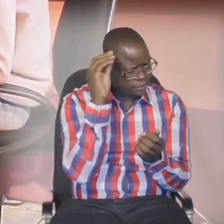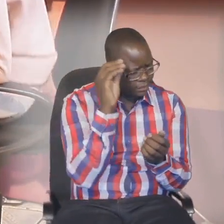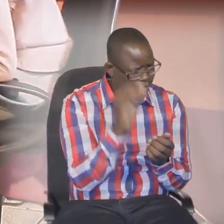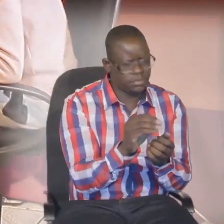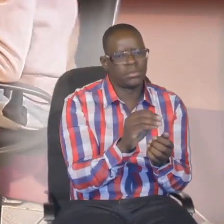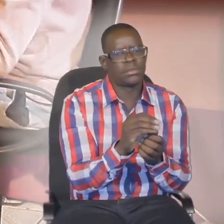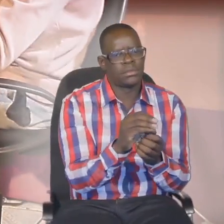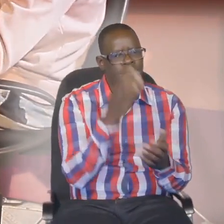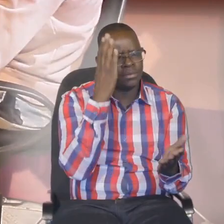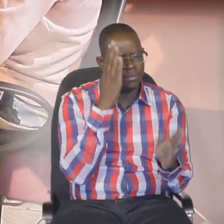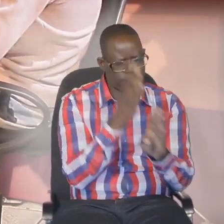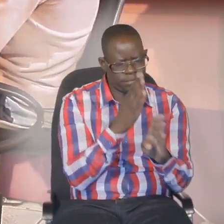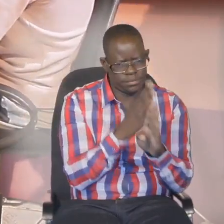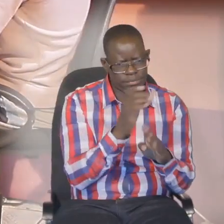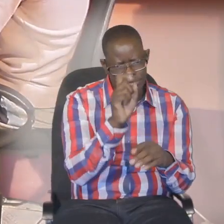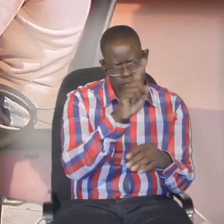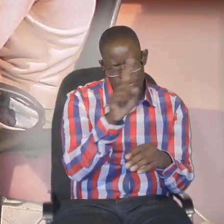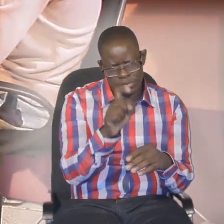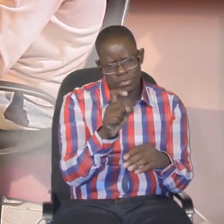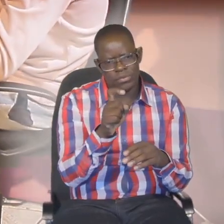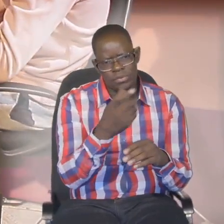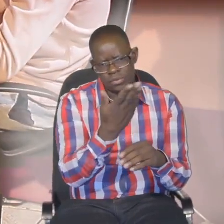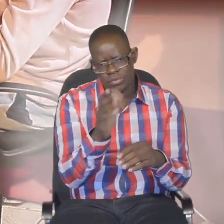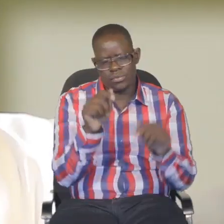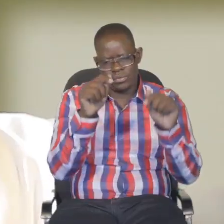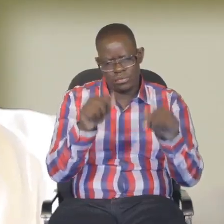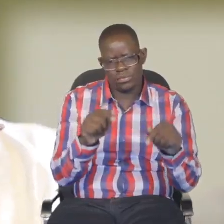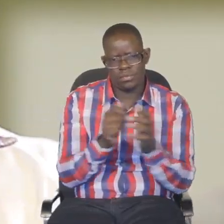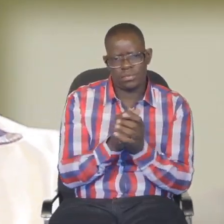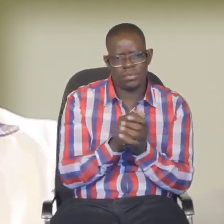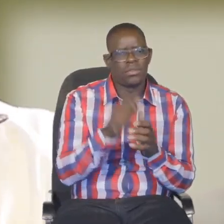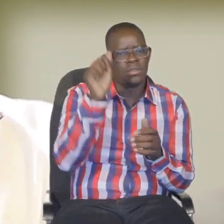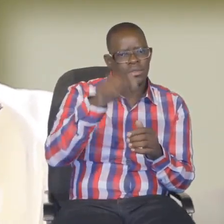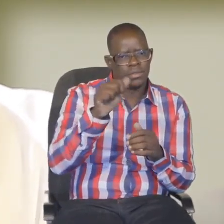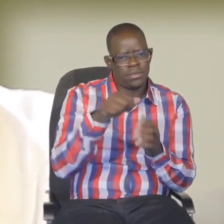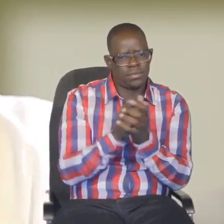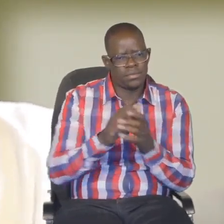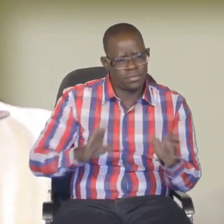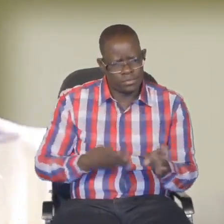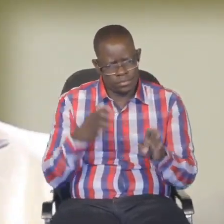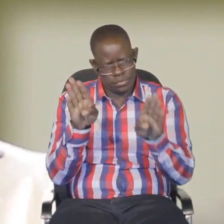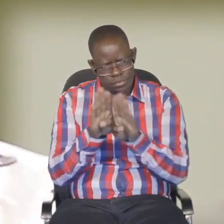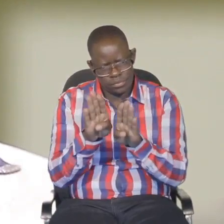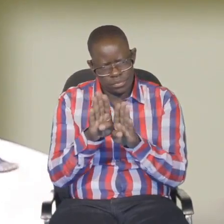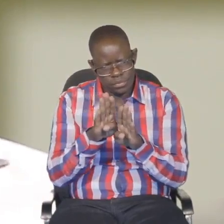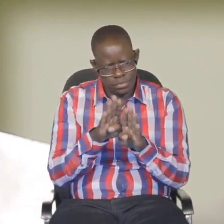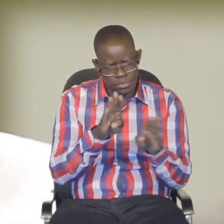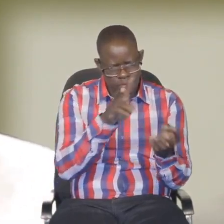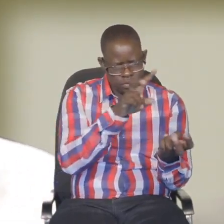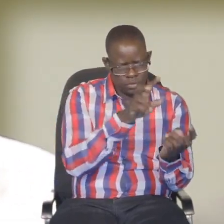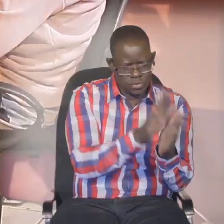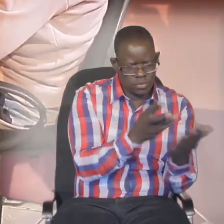exact amount. That's what I want to find out today. Oh yes, that's what you need to do. But do you have the